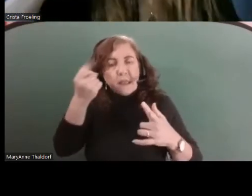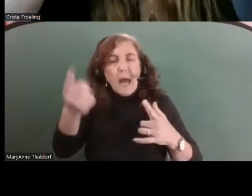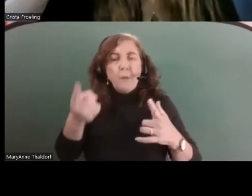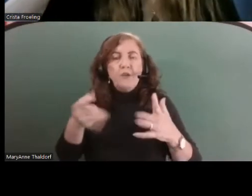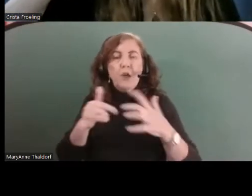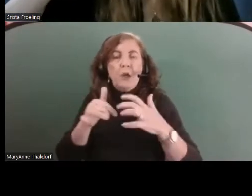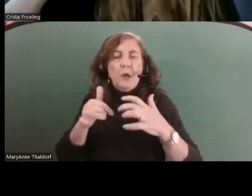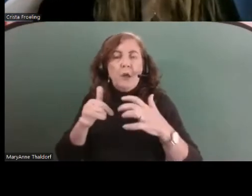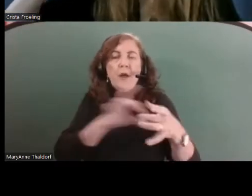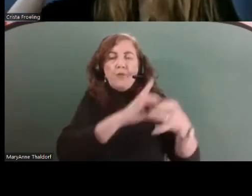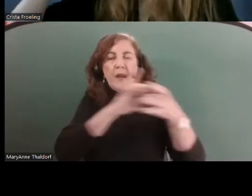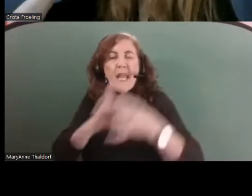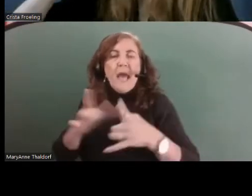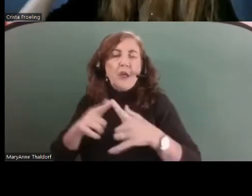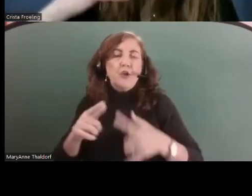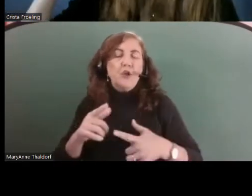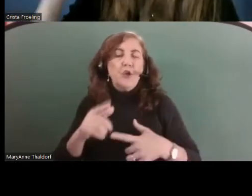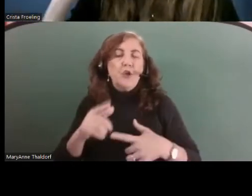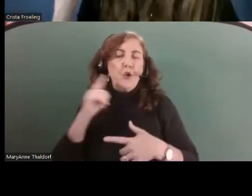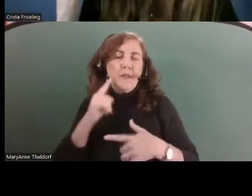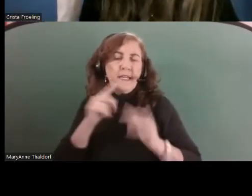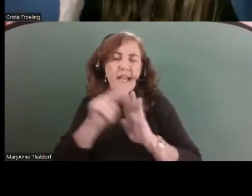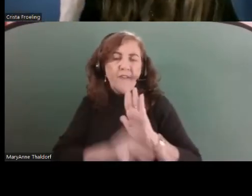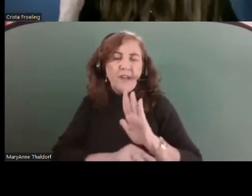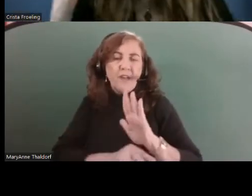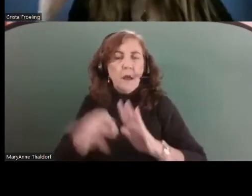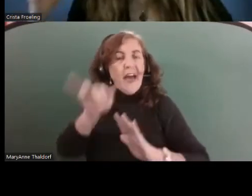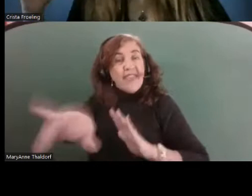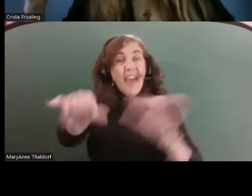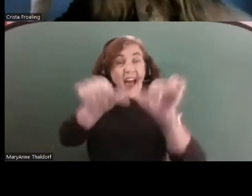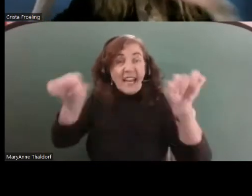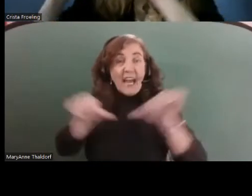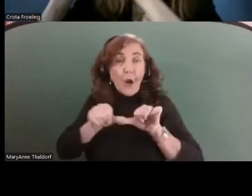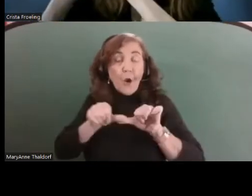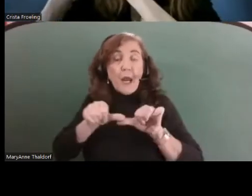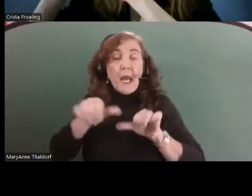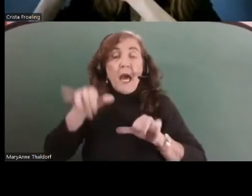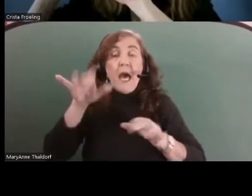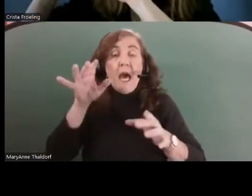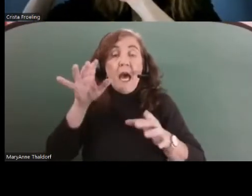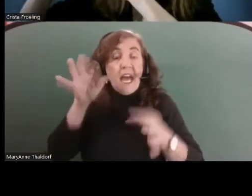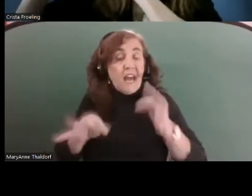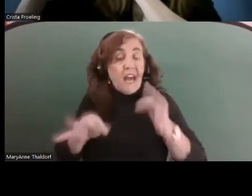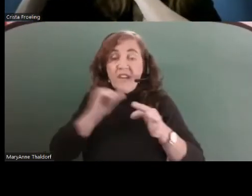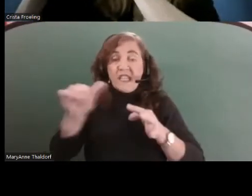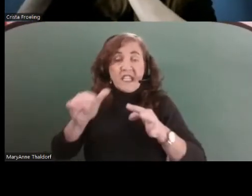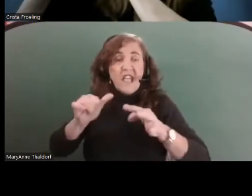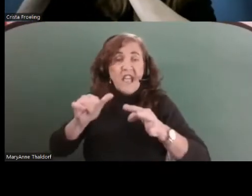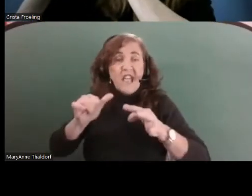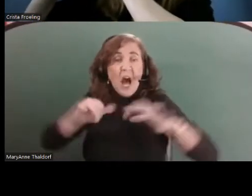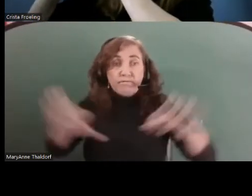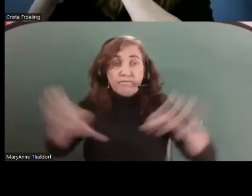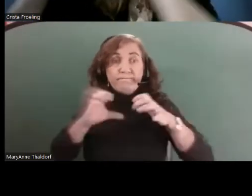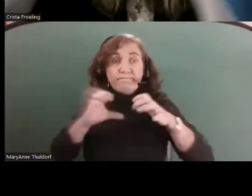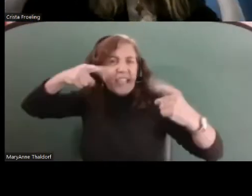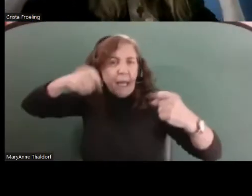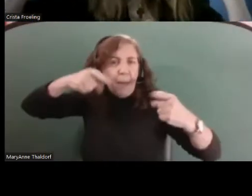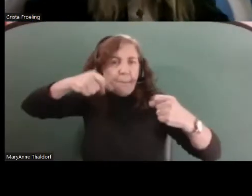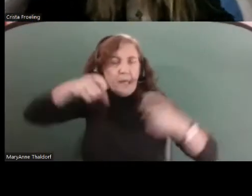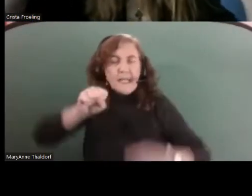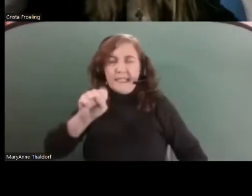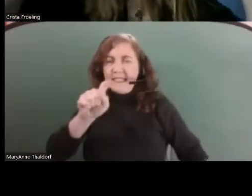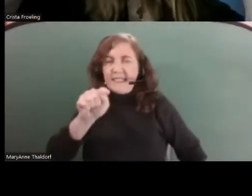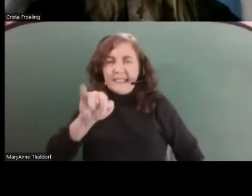imaging, if that area isn't stimulated, then the brain will take that energy and put it